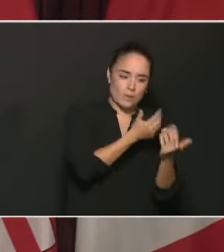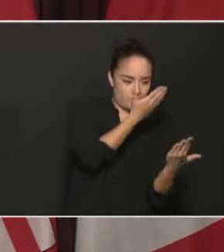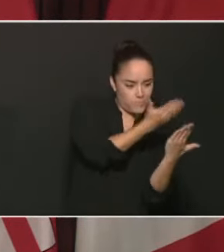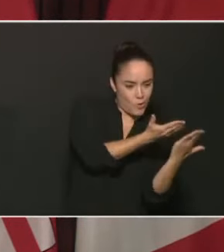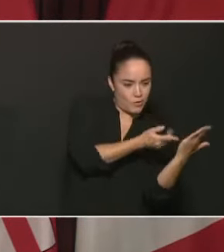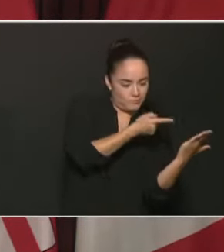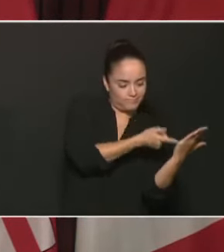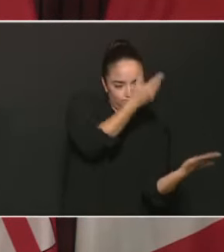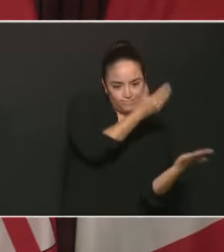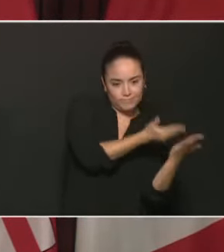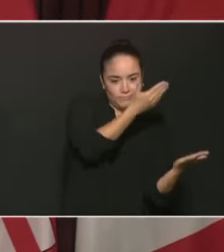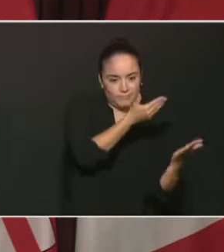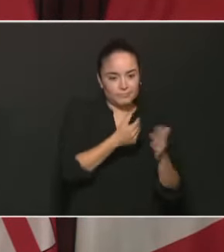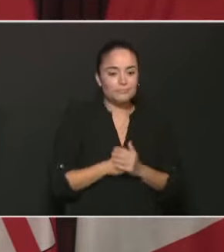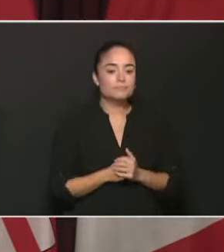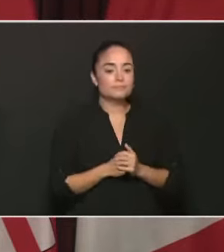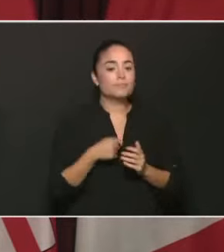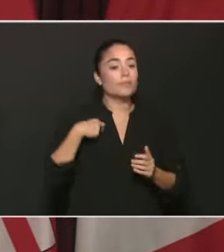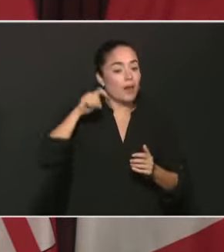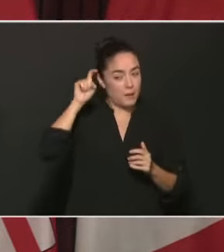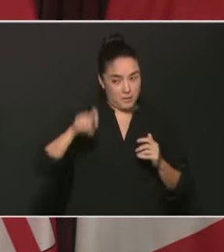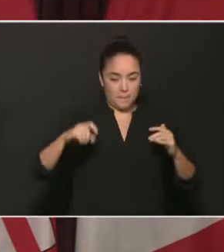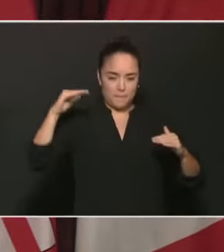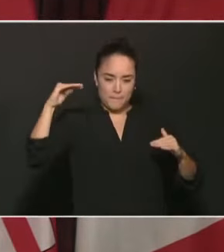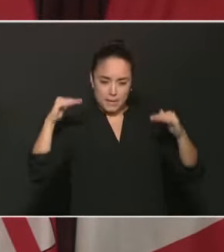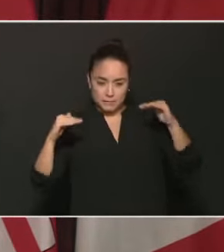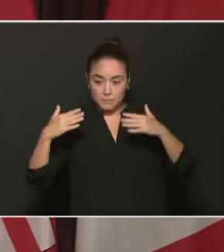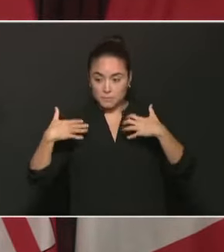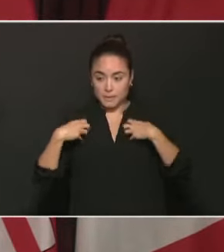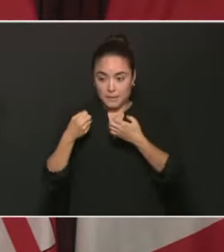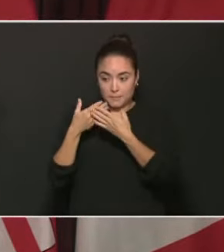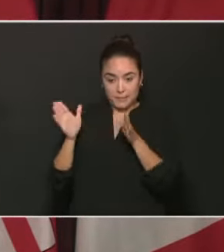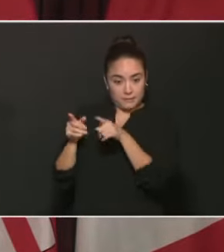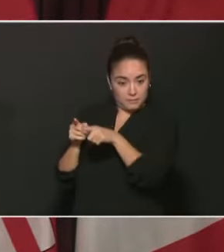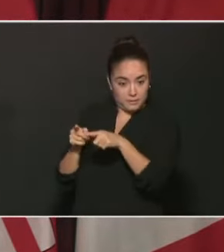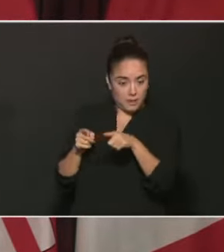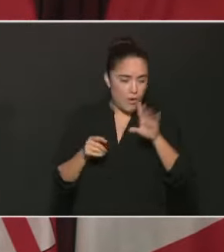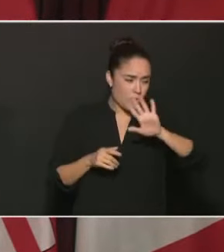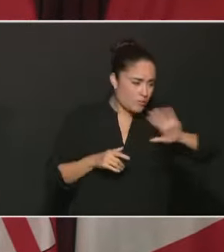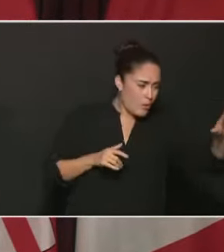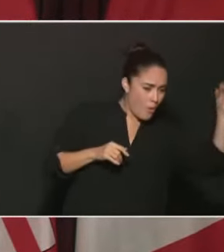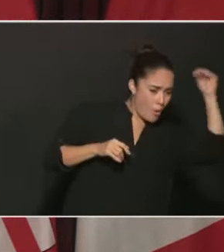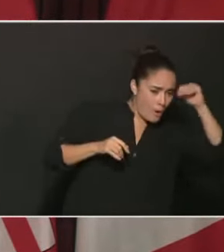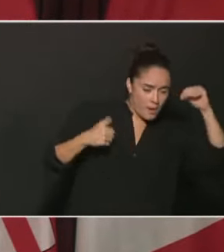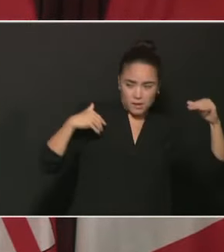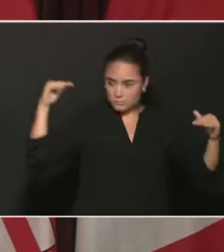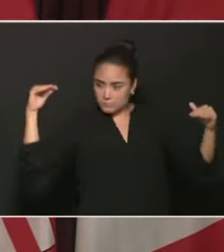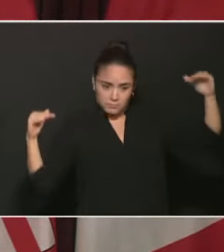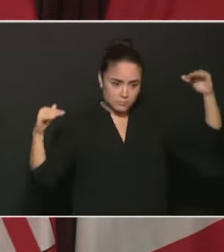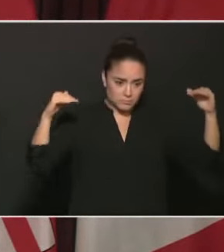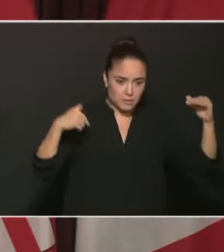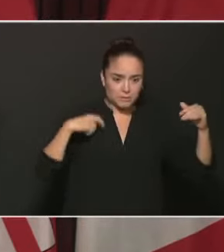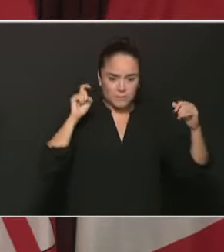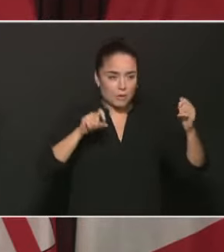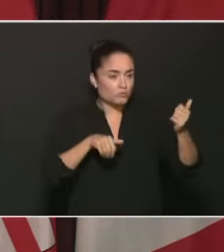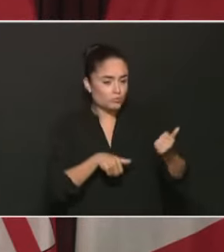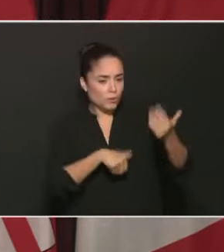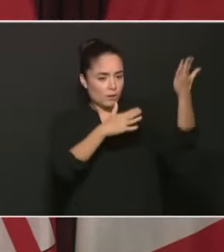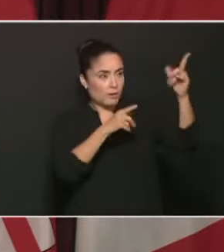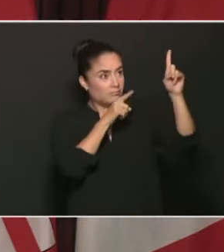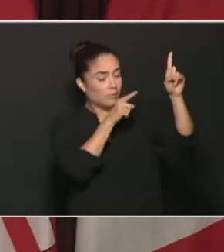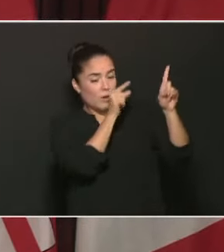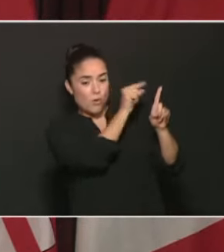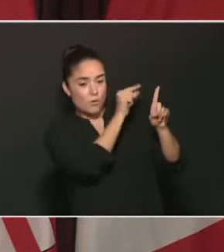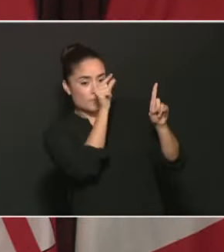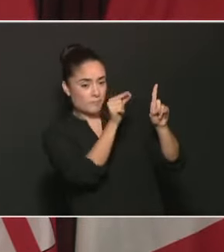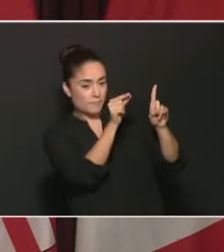public health vantage point, that we will provide our best recommendations to government at every opportunity and help them be